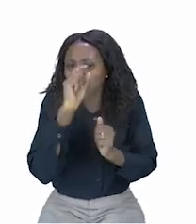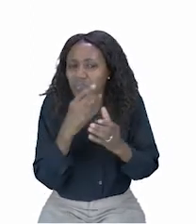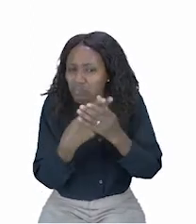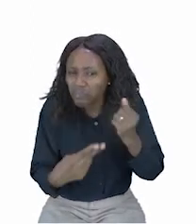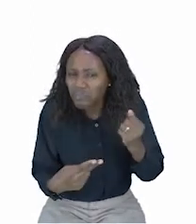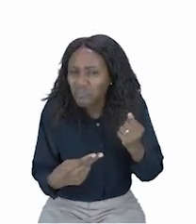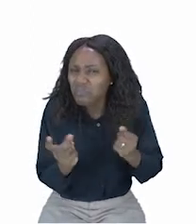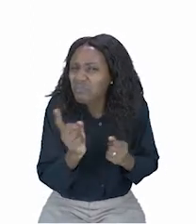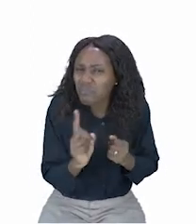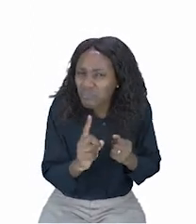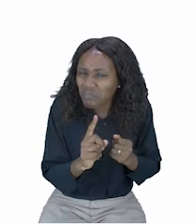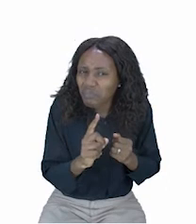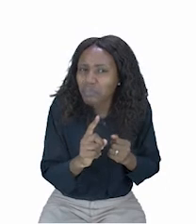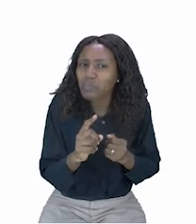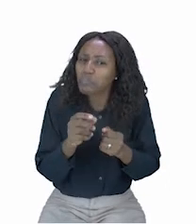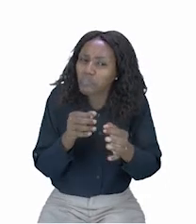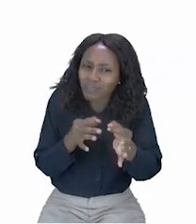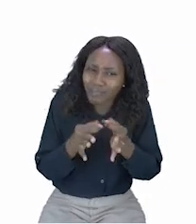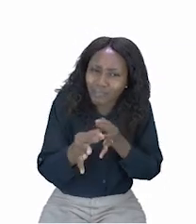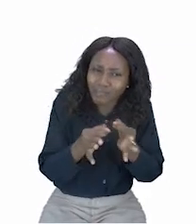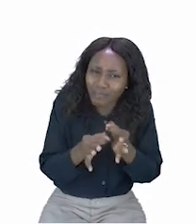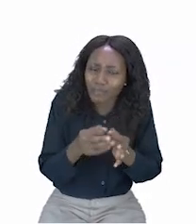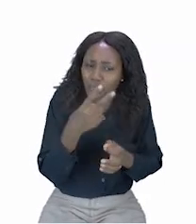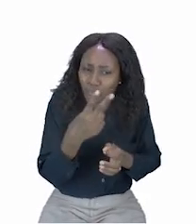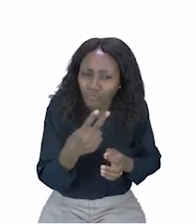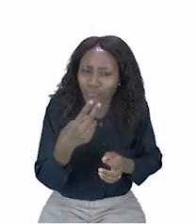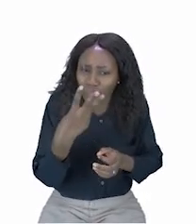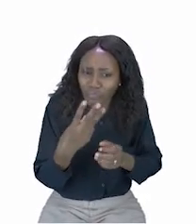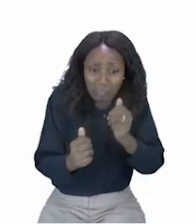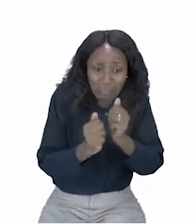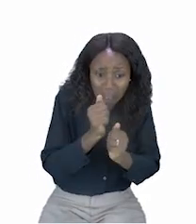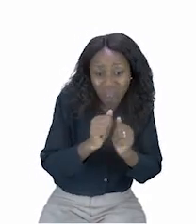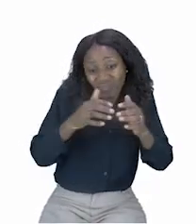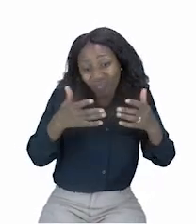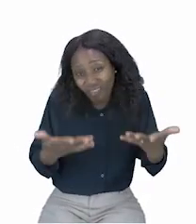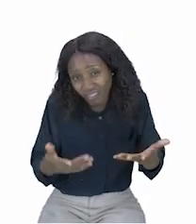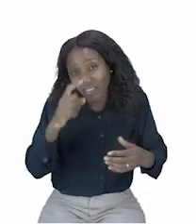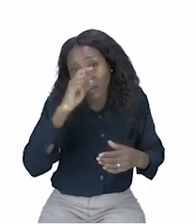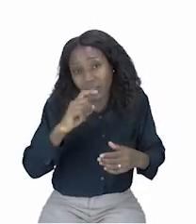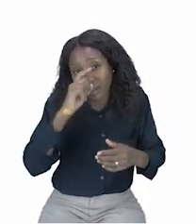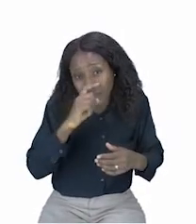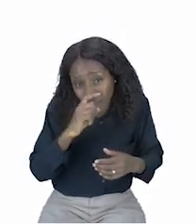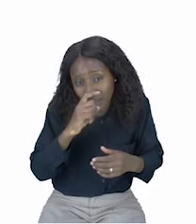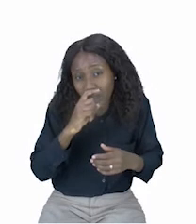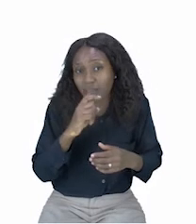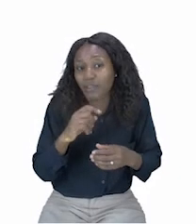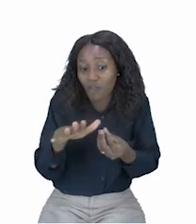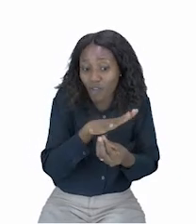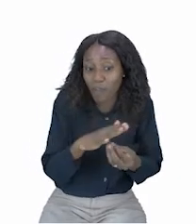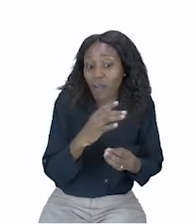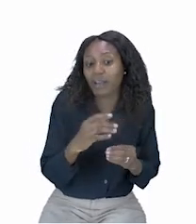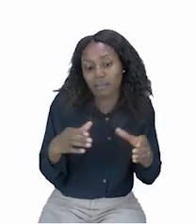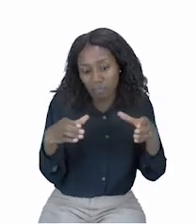word that is used for either two or more brother or sisters that belong in the